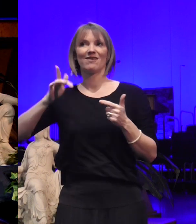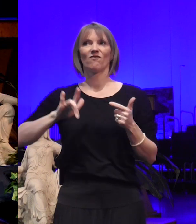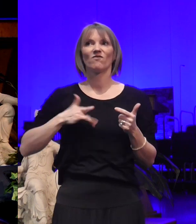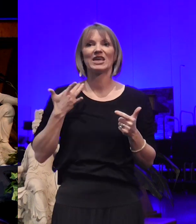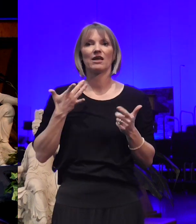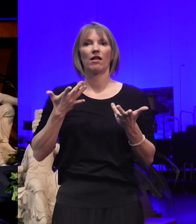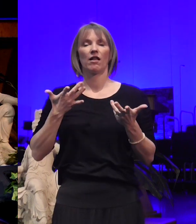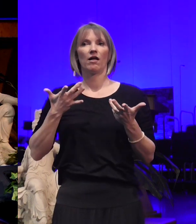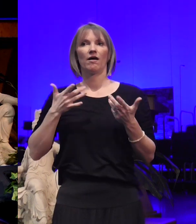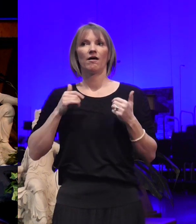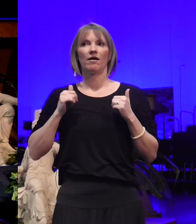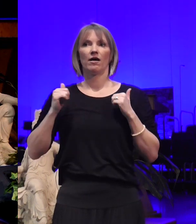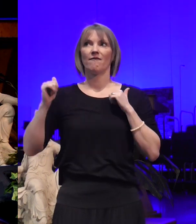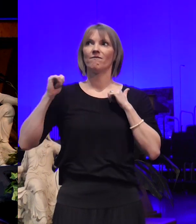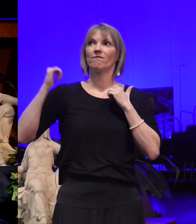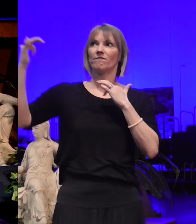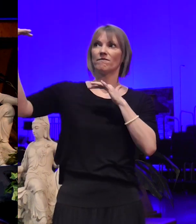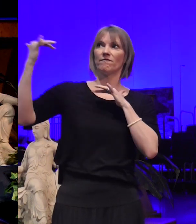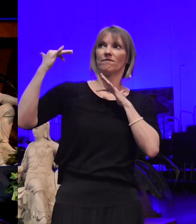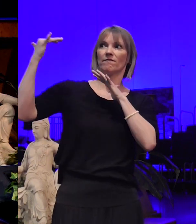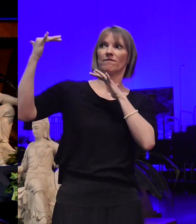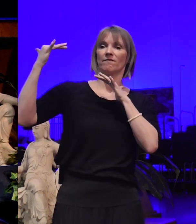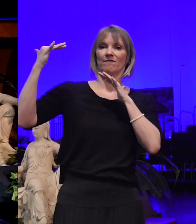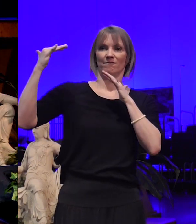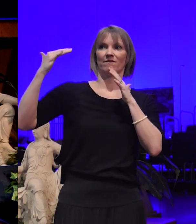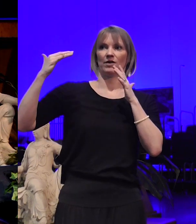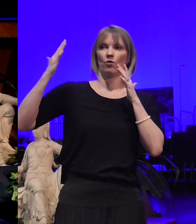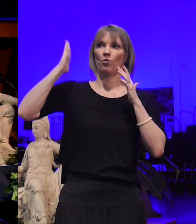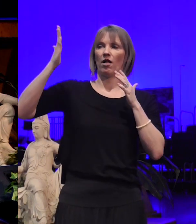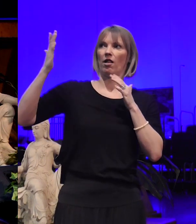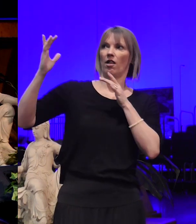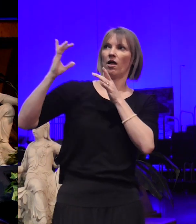it and vibrate with it everywhere.